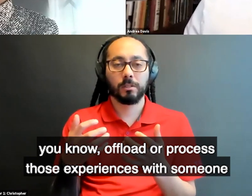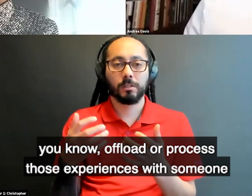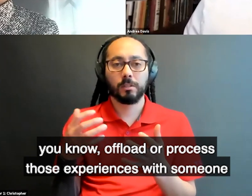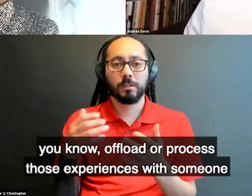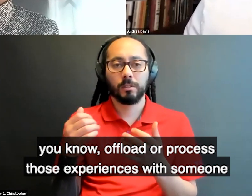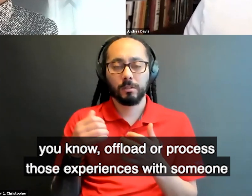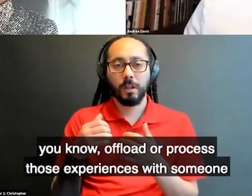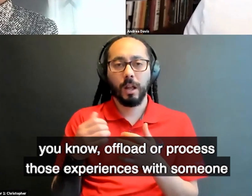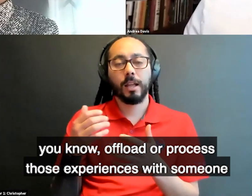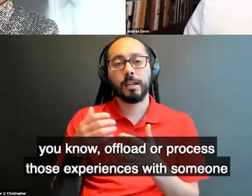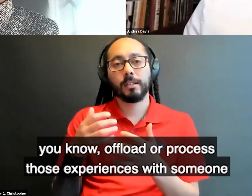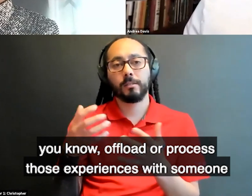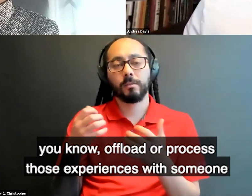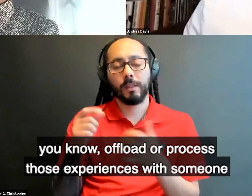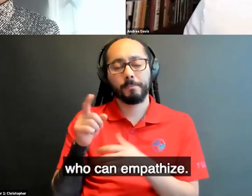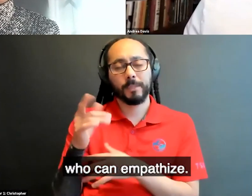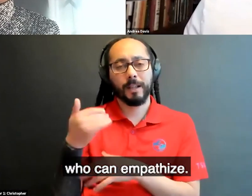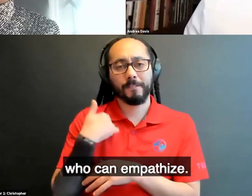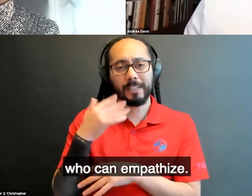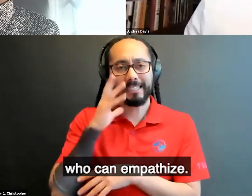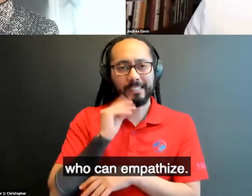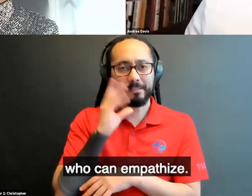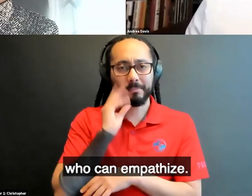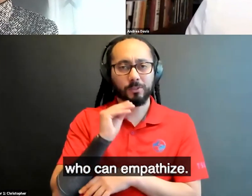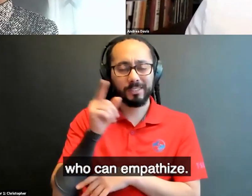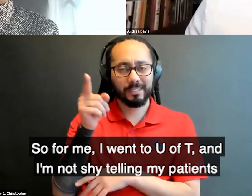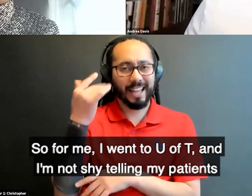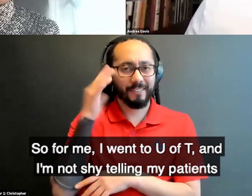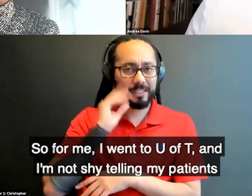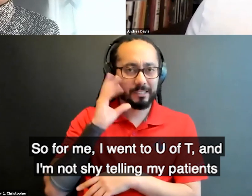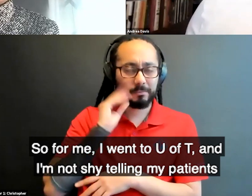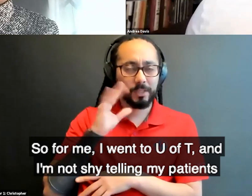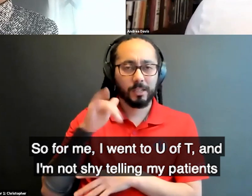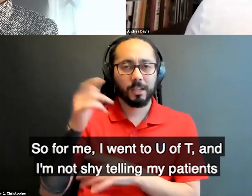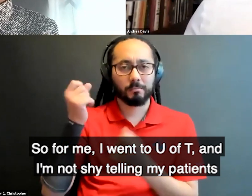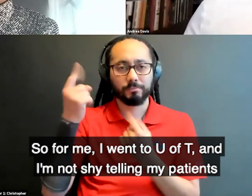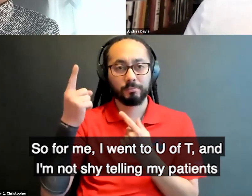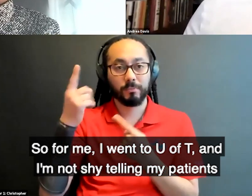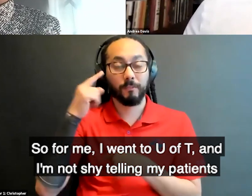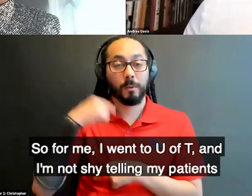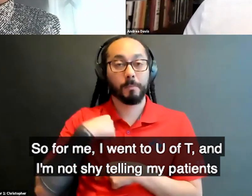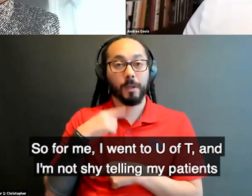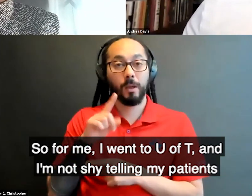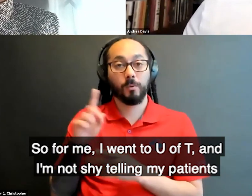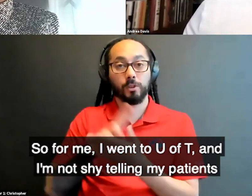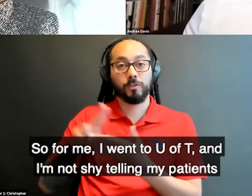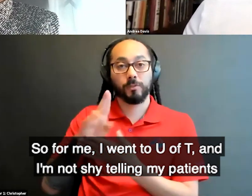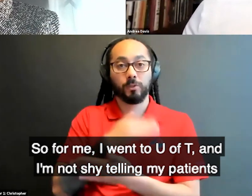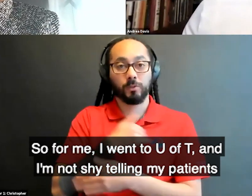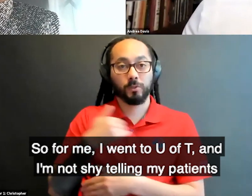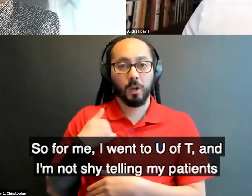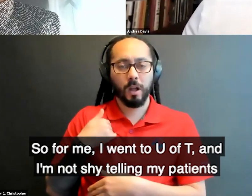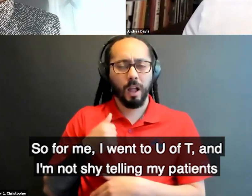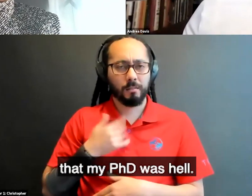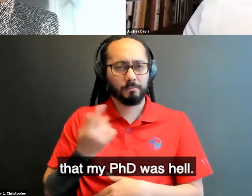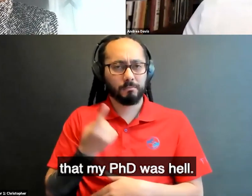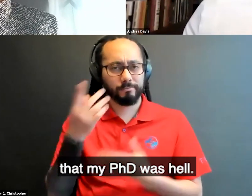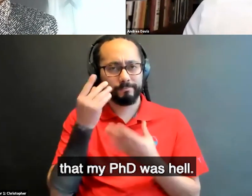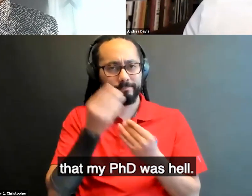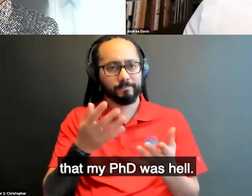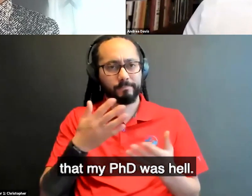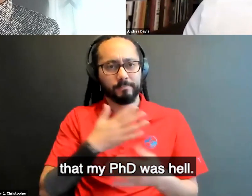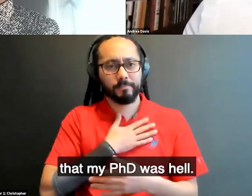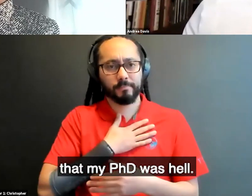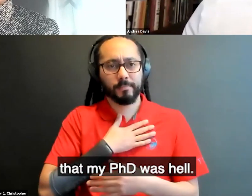with someone who can empathize. So for me, I went to U of T and I'm not shy telling my patients that my PhD was